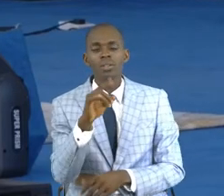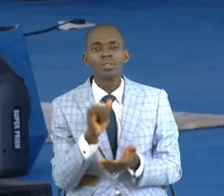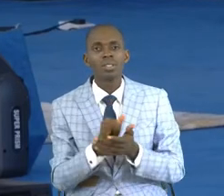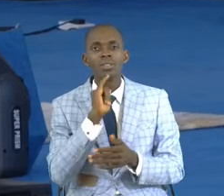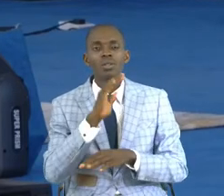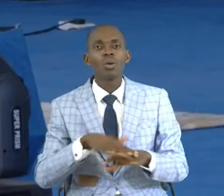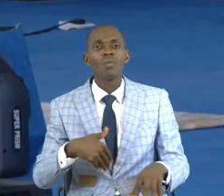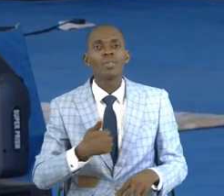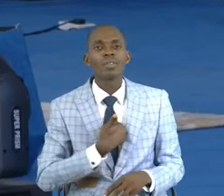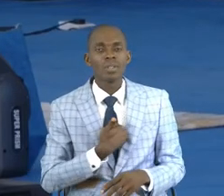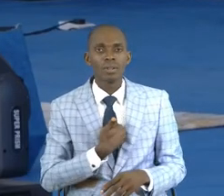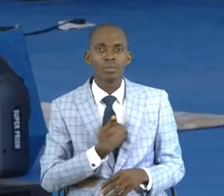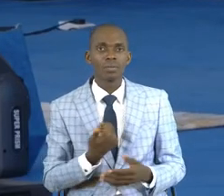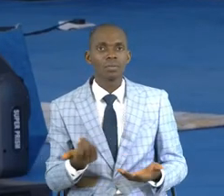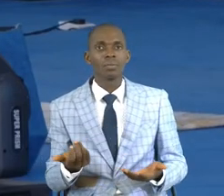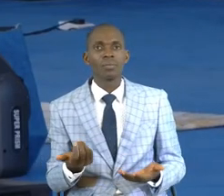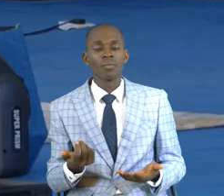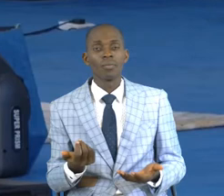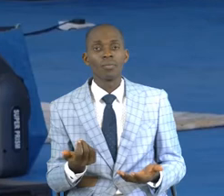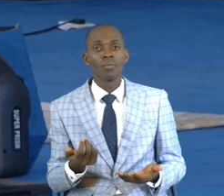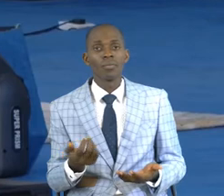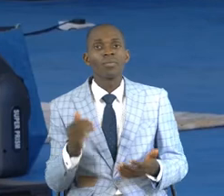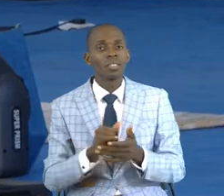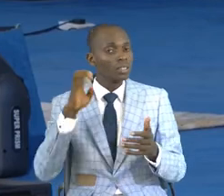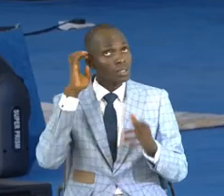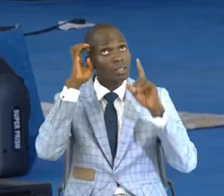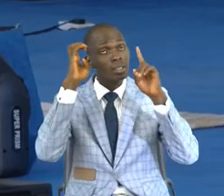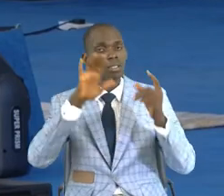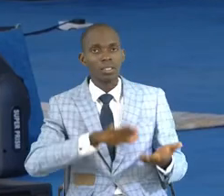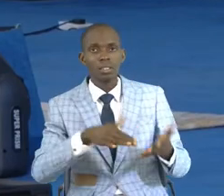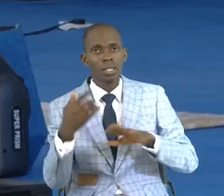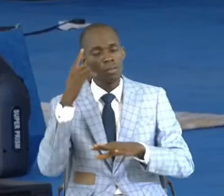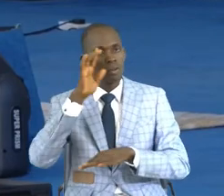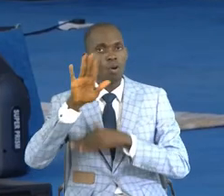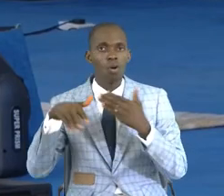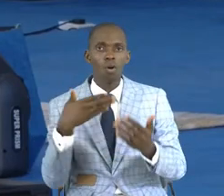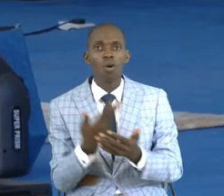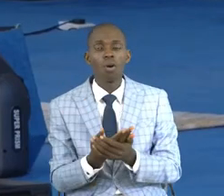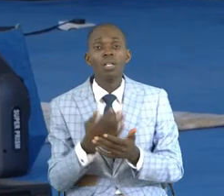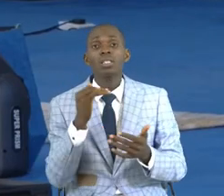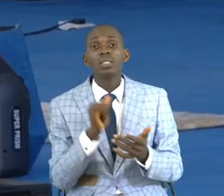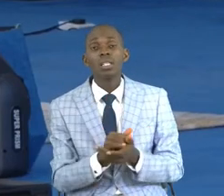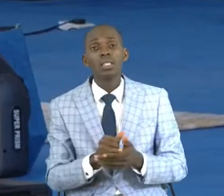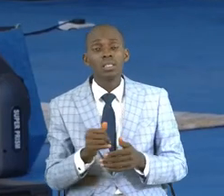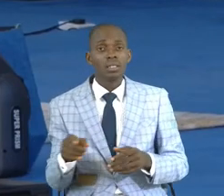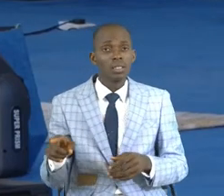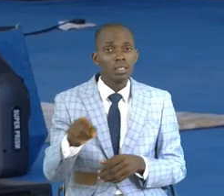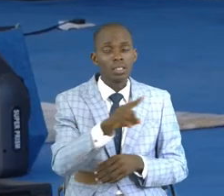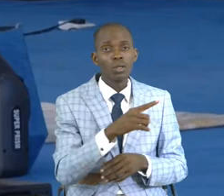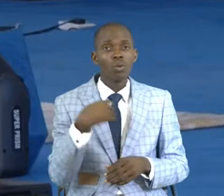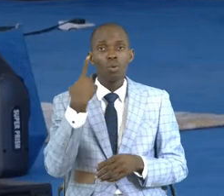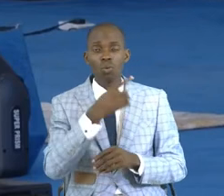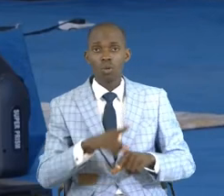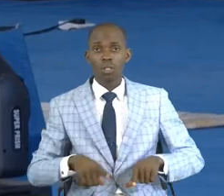That self, that he died for all, that they which live should not